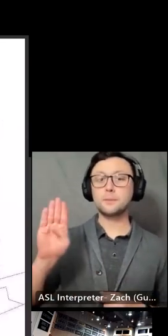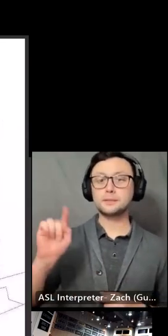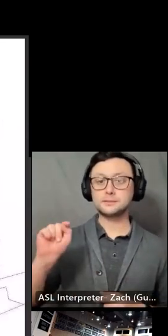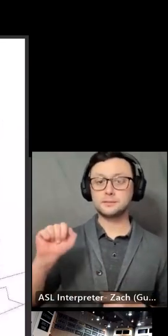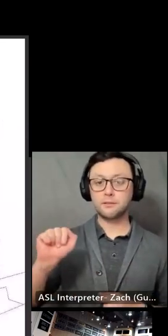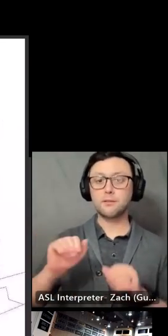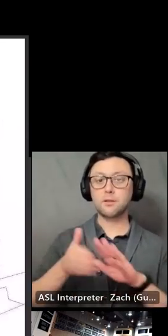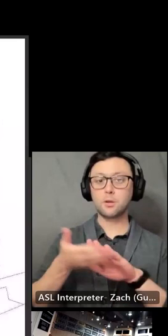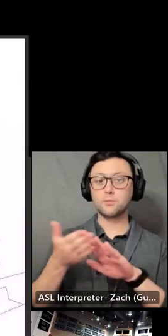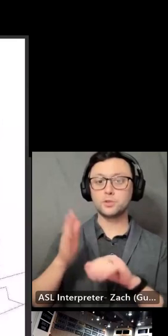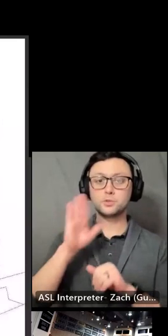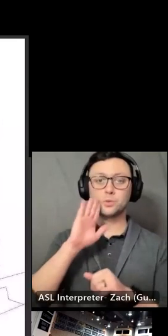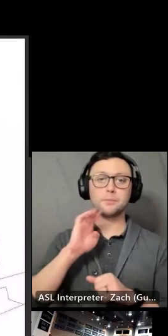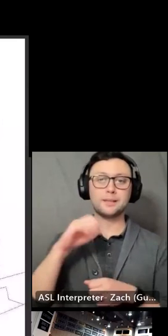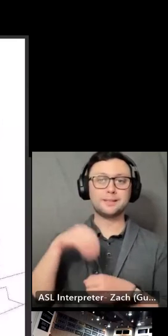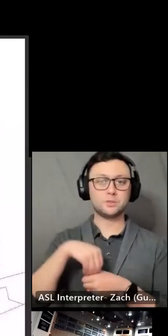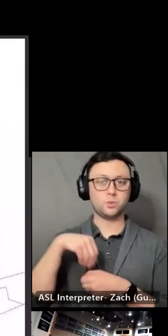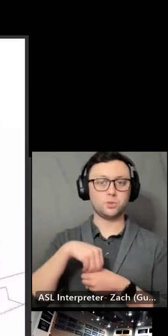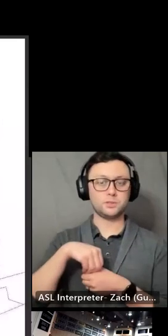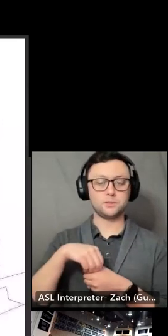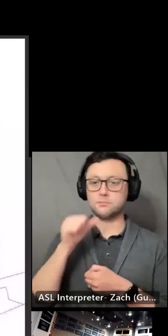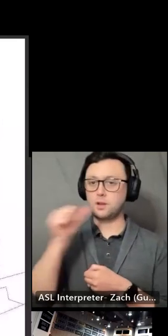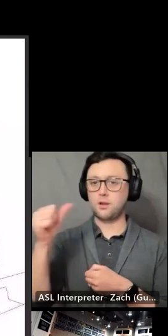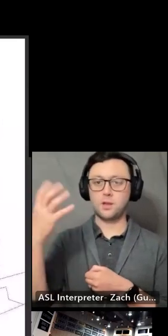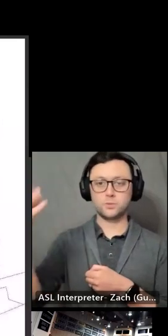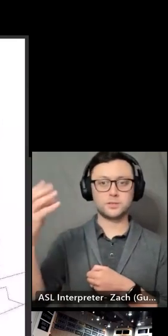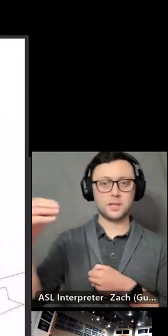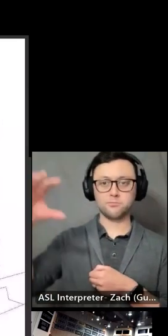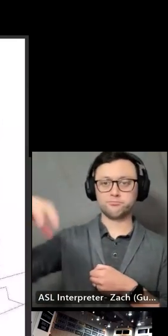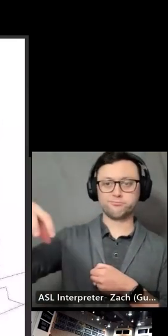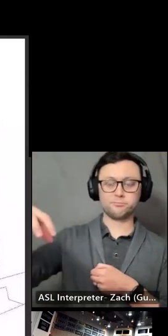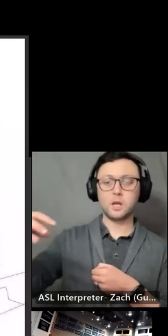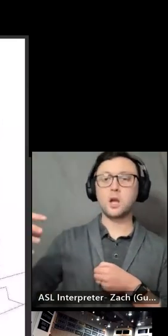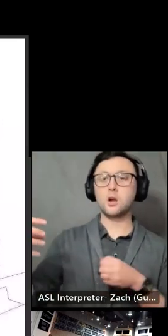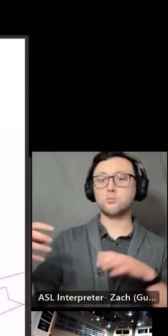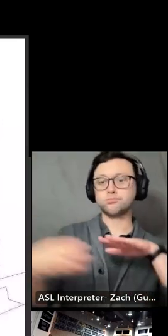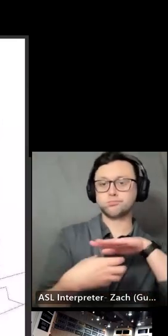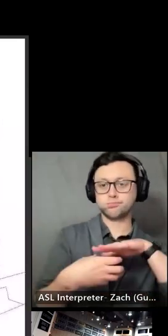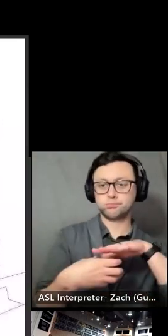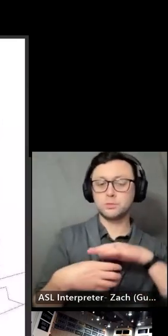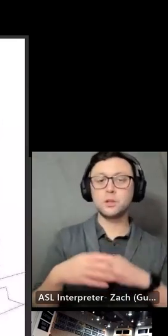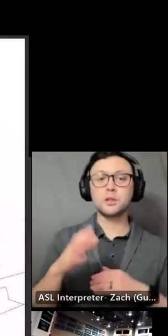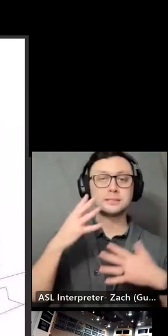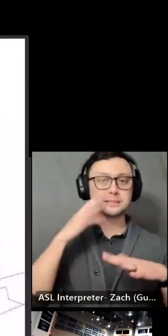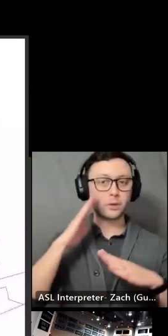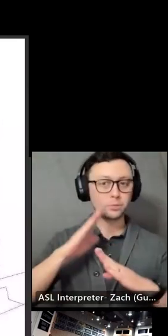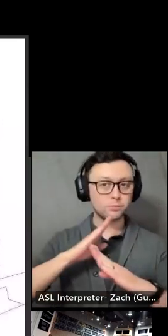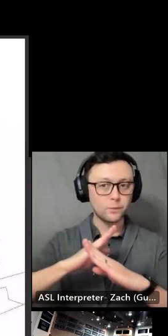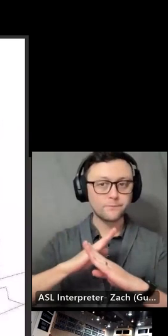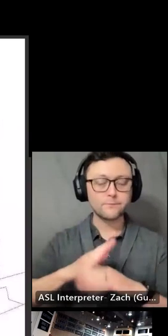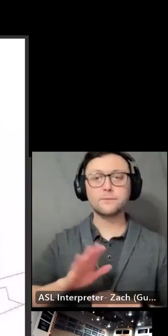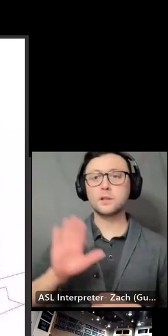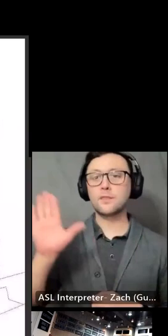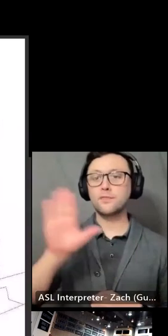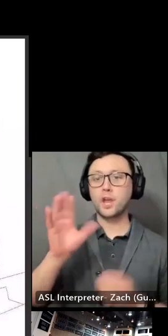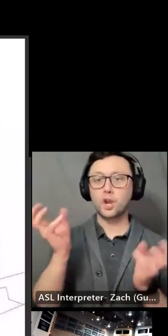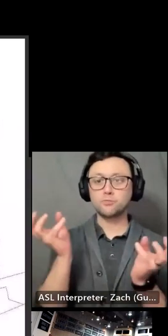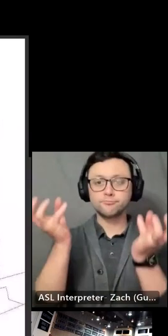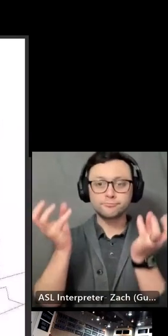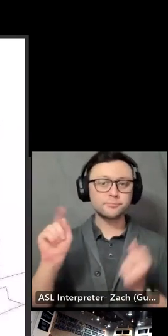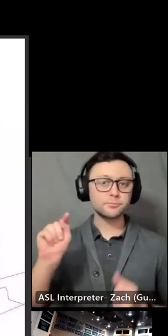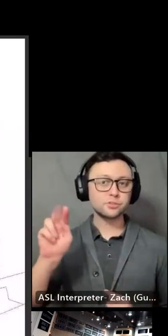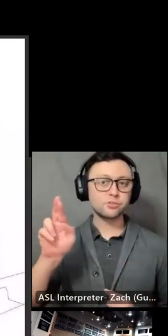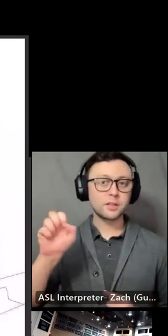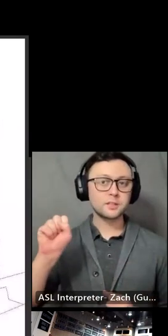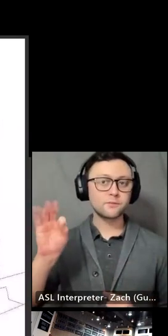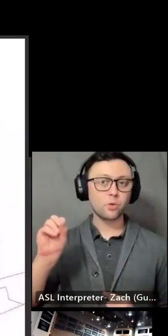be indoors. So definitely soundproof. They would have their transformers similar to what you